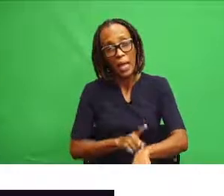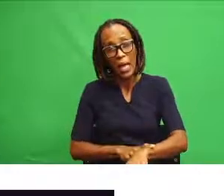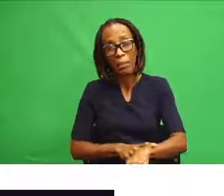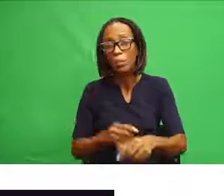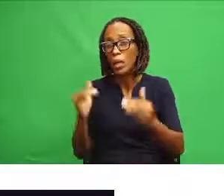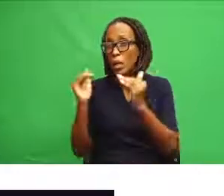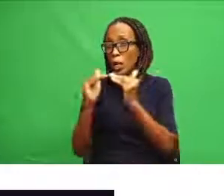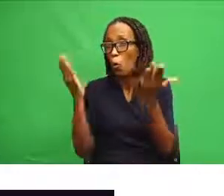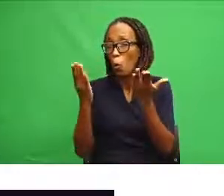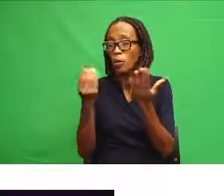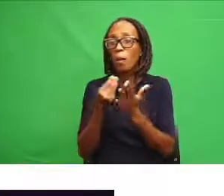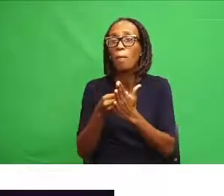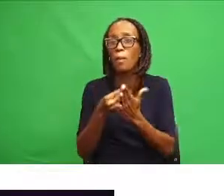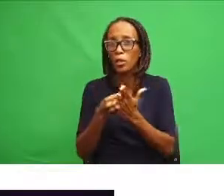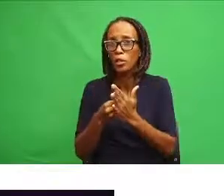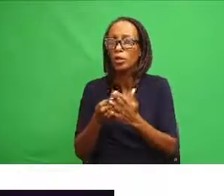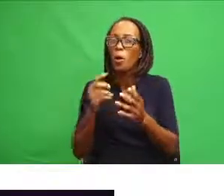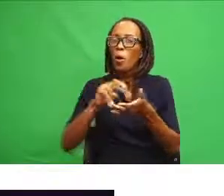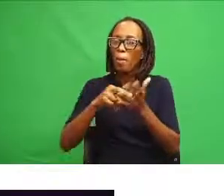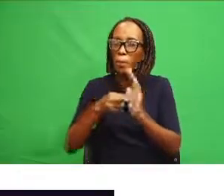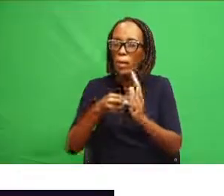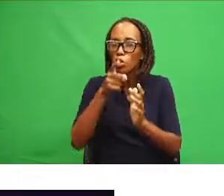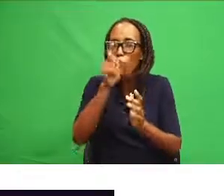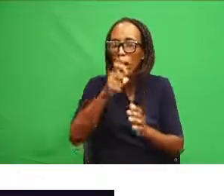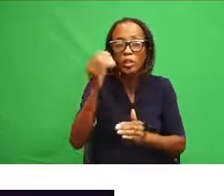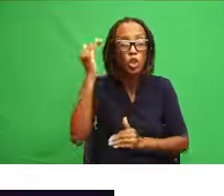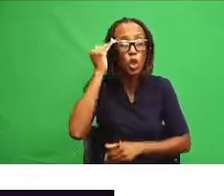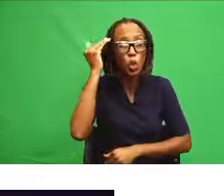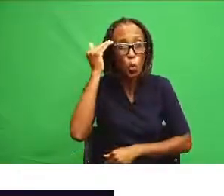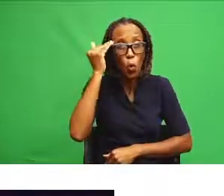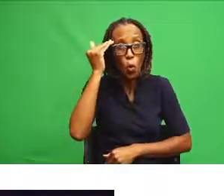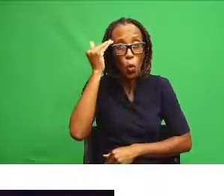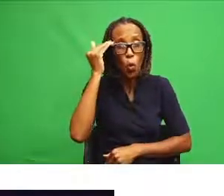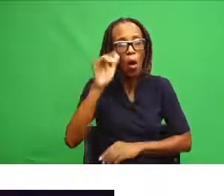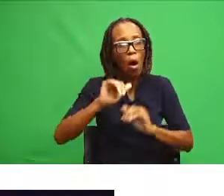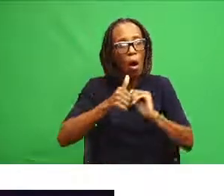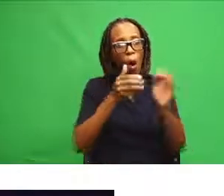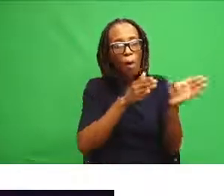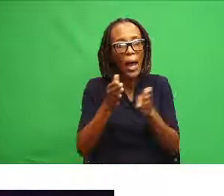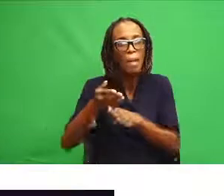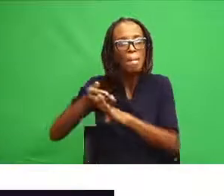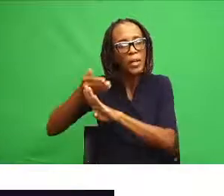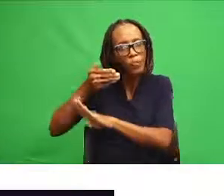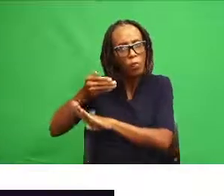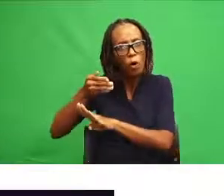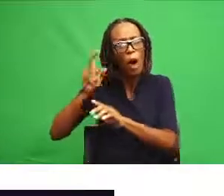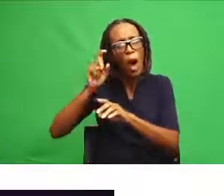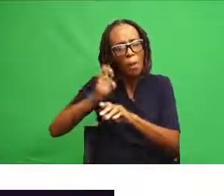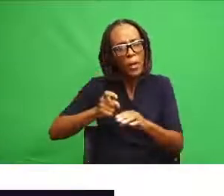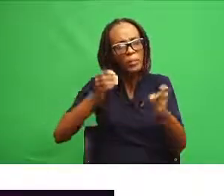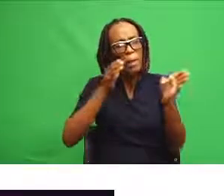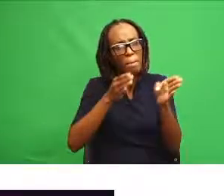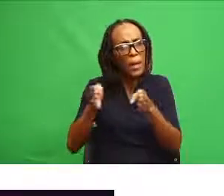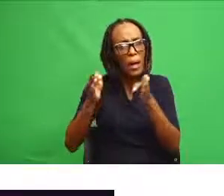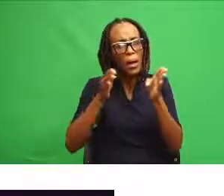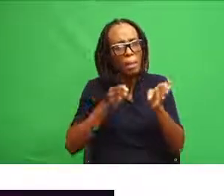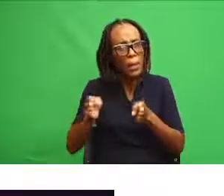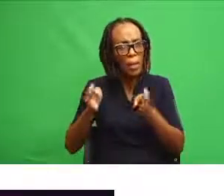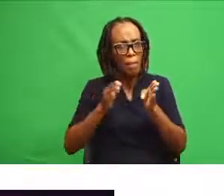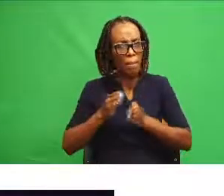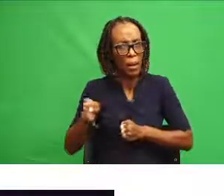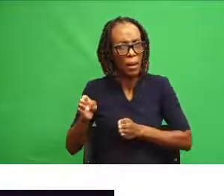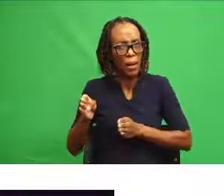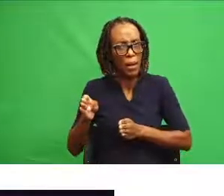money. So you want to be sensitive to that. And you want to make as comprehensive